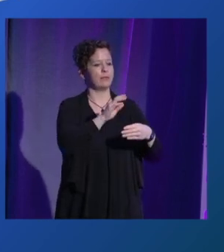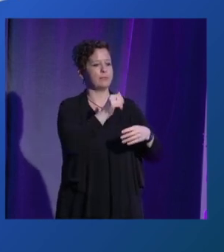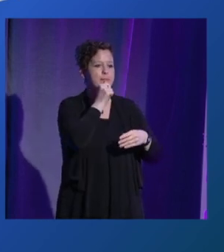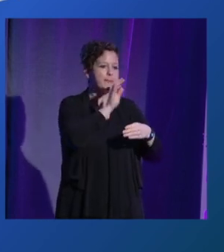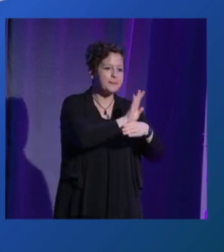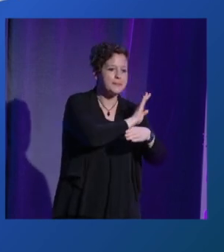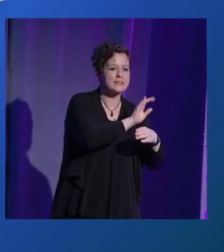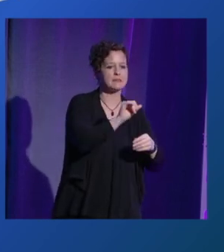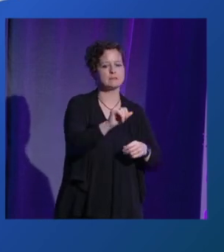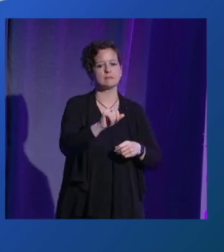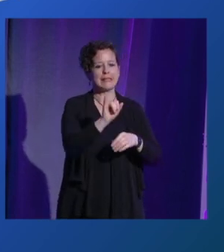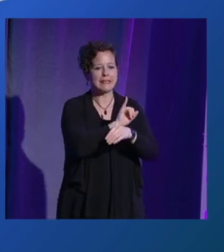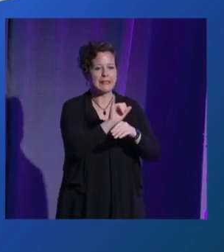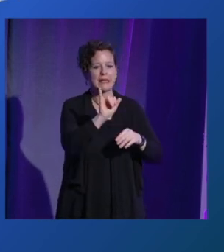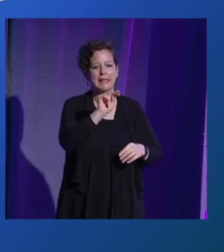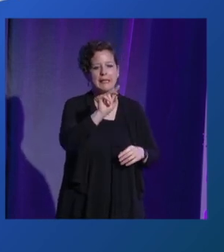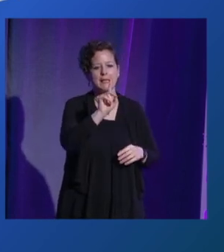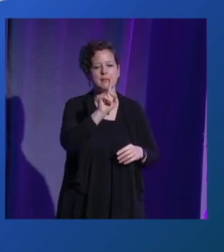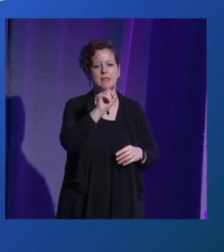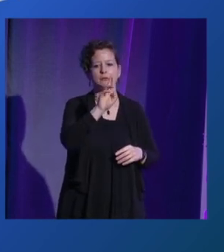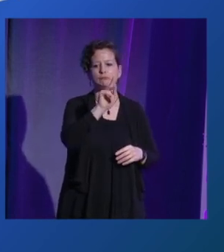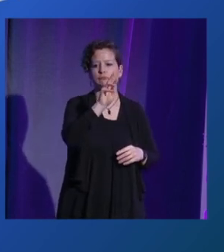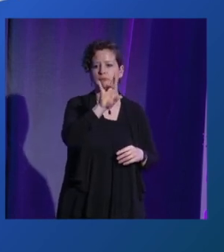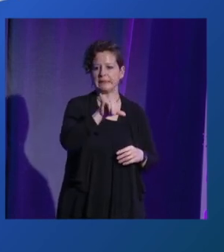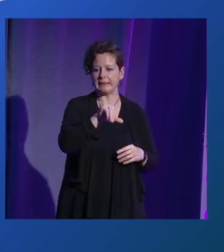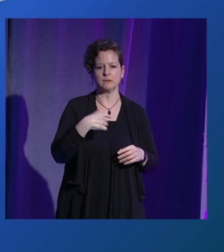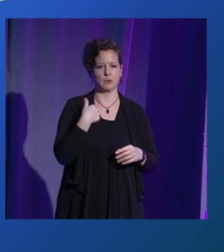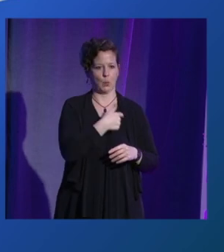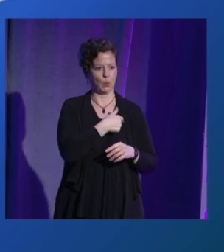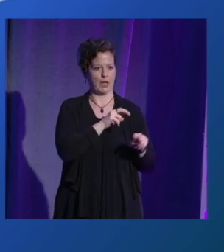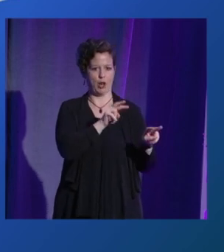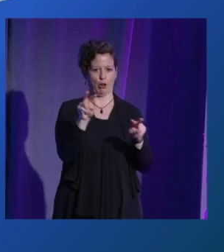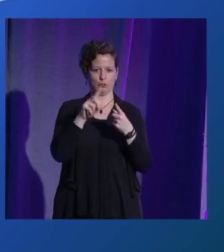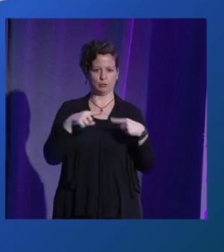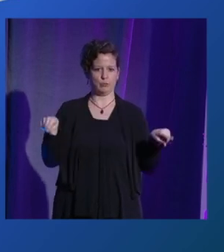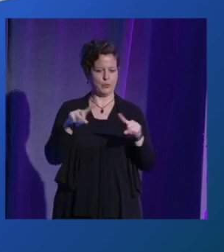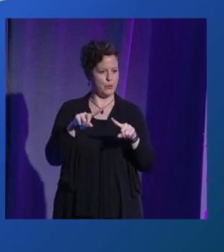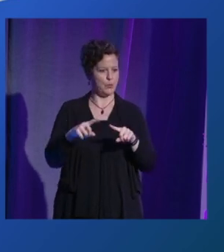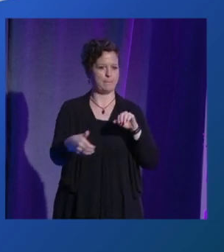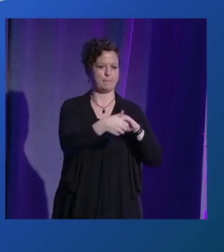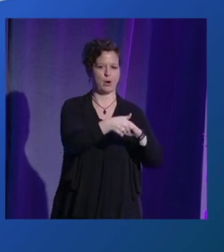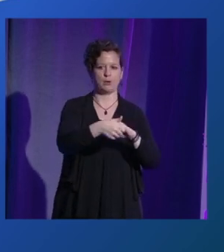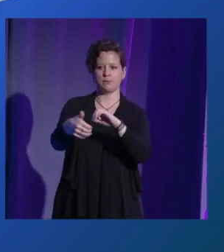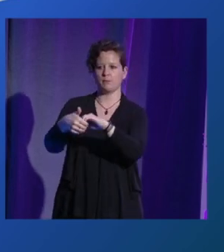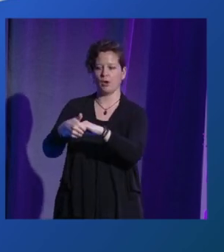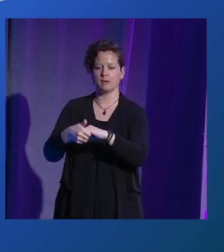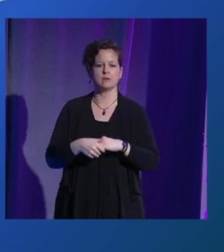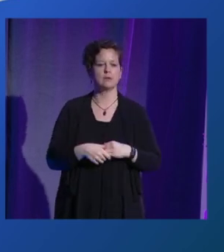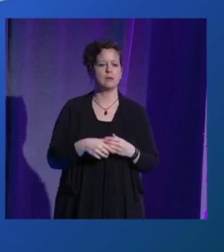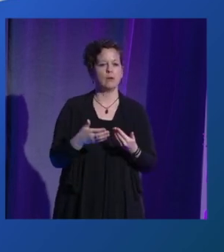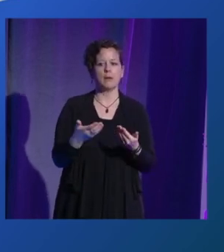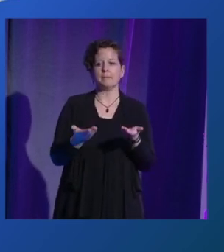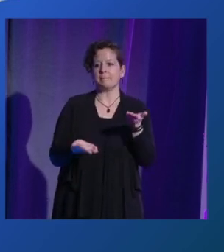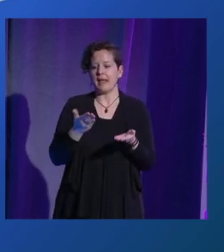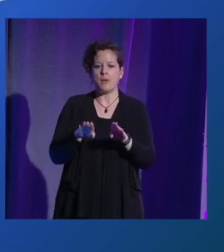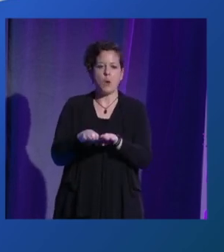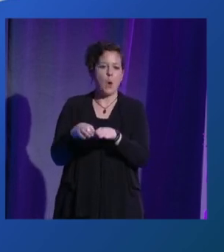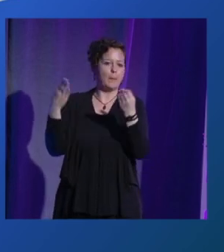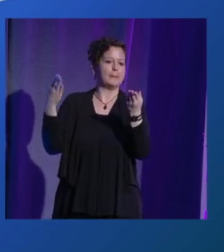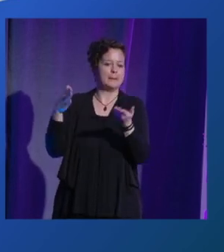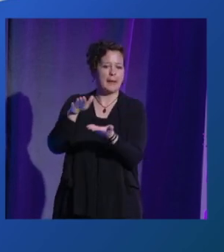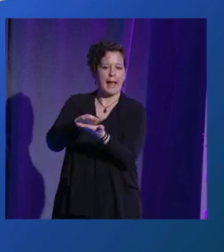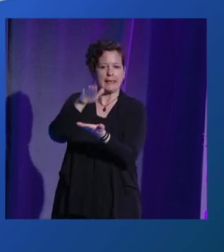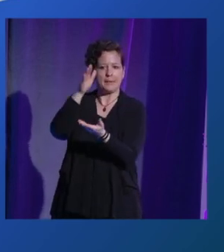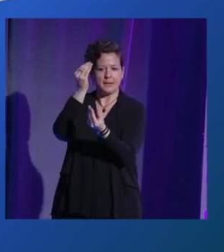bulk of the data that's relevant for these issues is also is also uh either um open academic publicly available